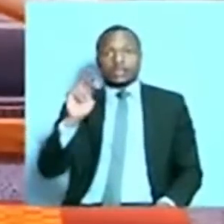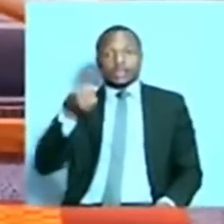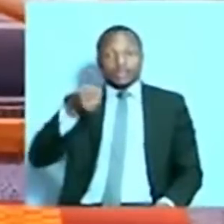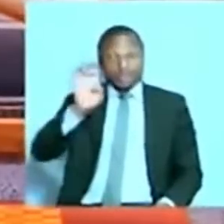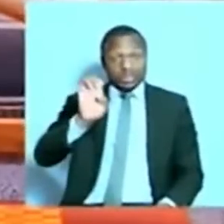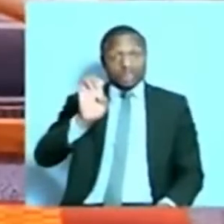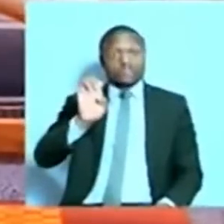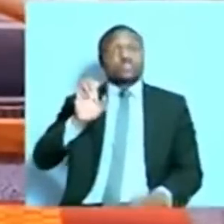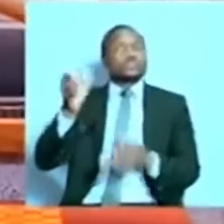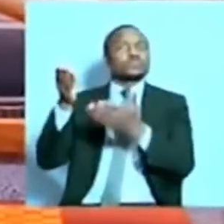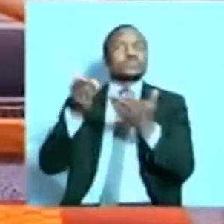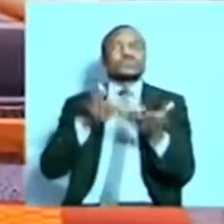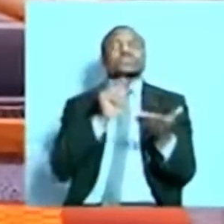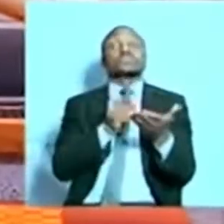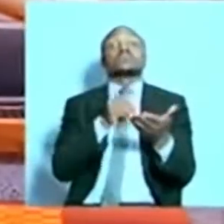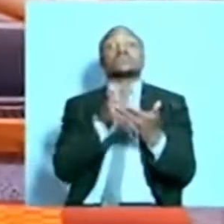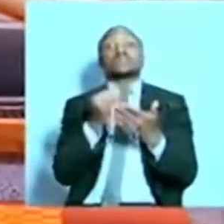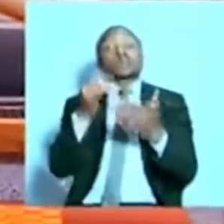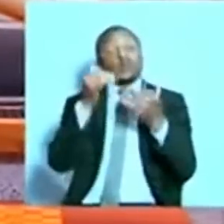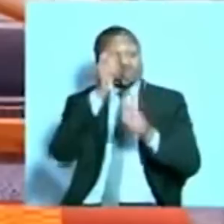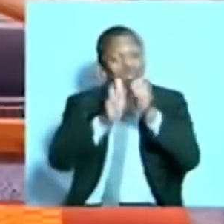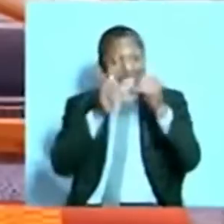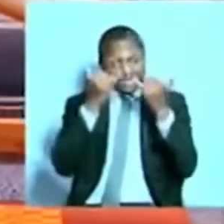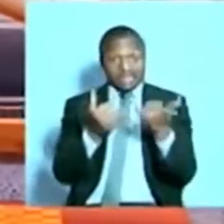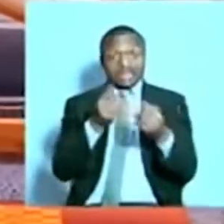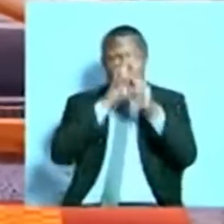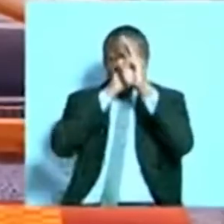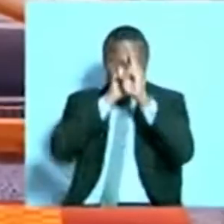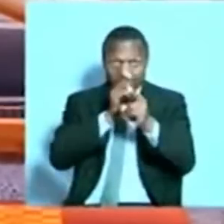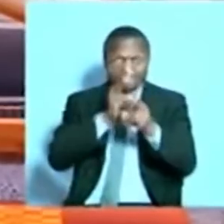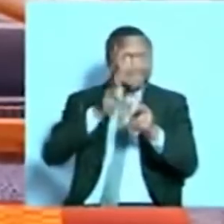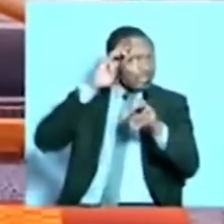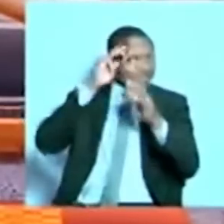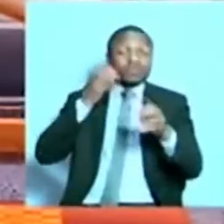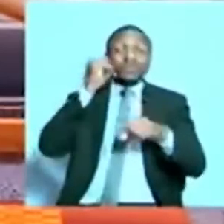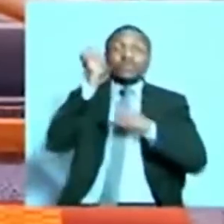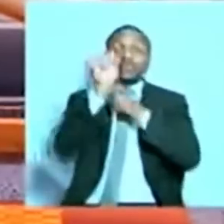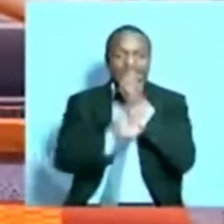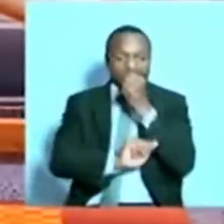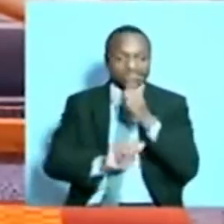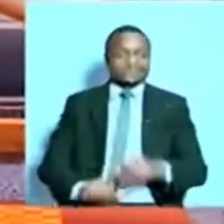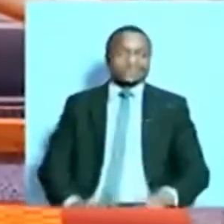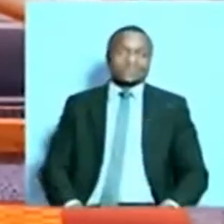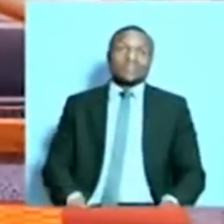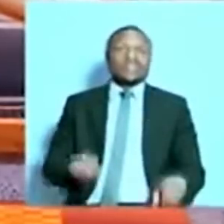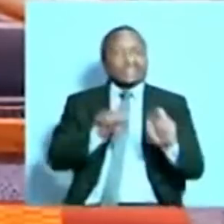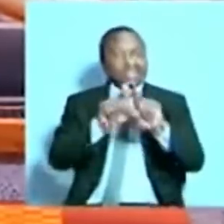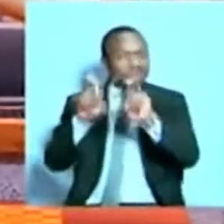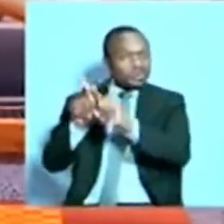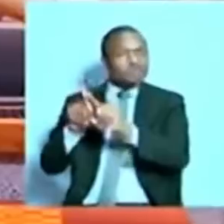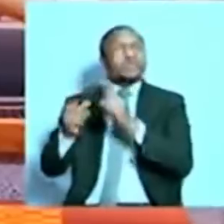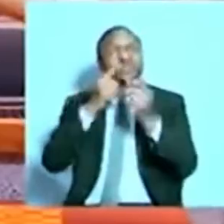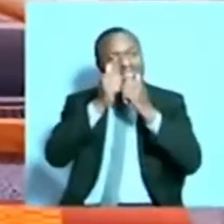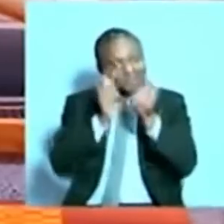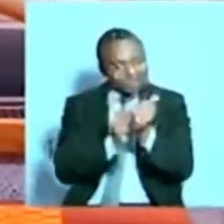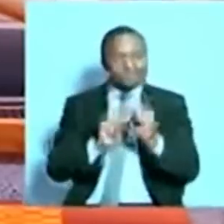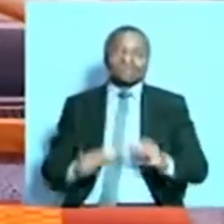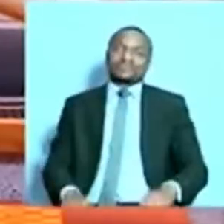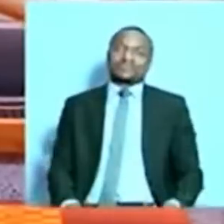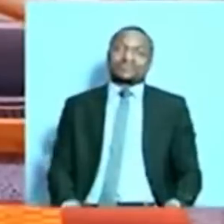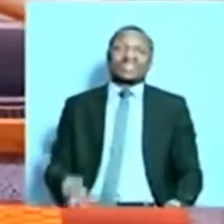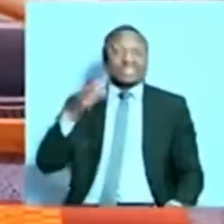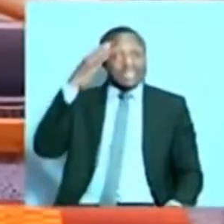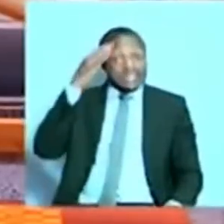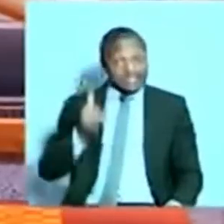matter, which now the honorable Minister of Home Affairs also touched.